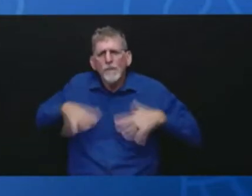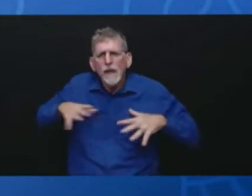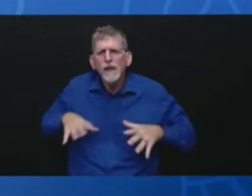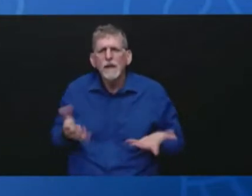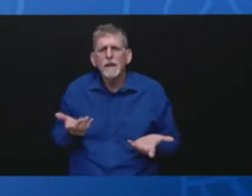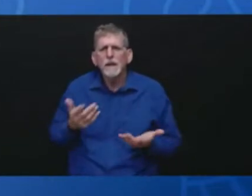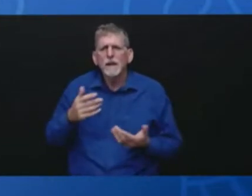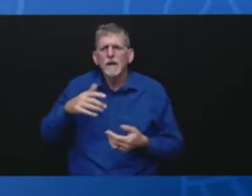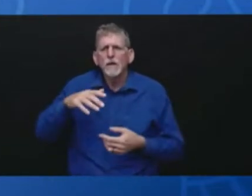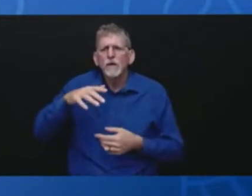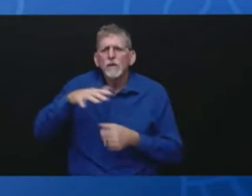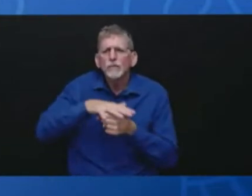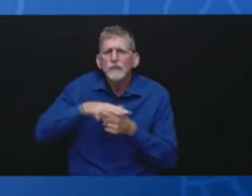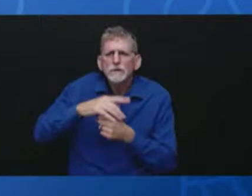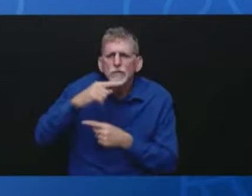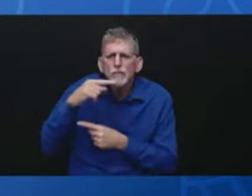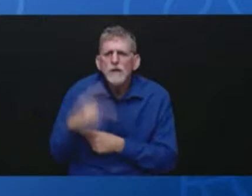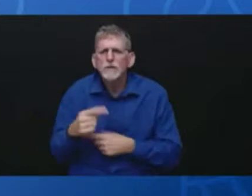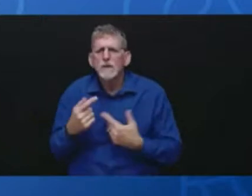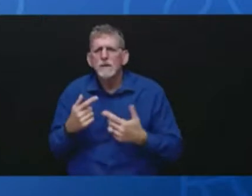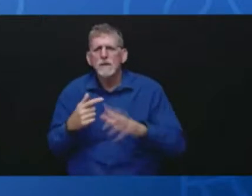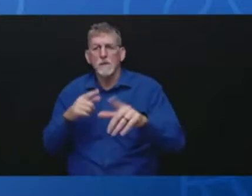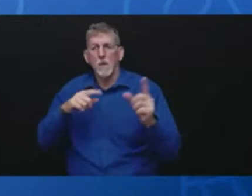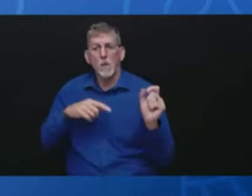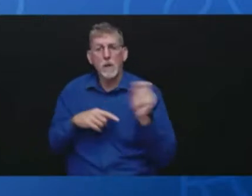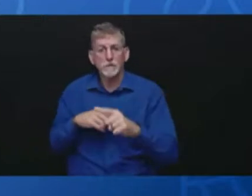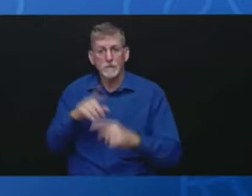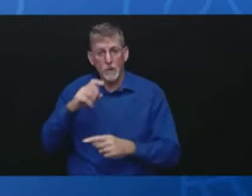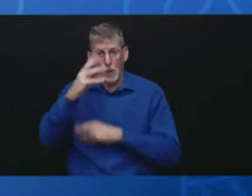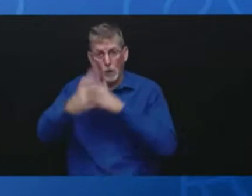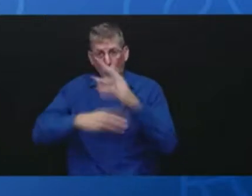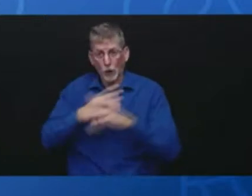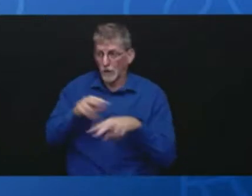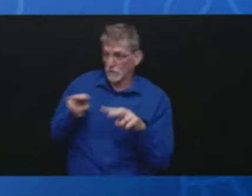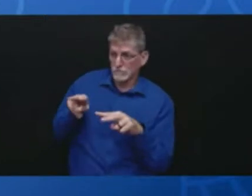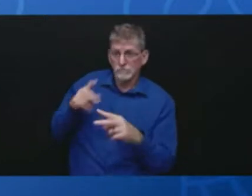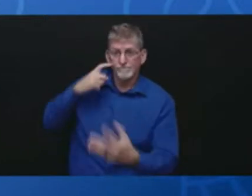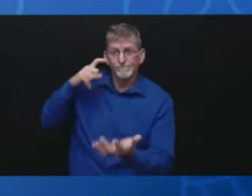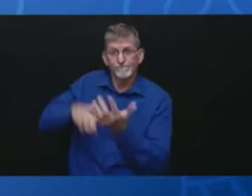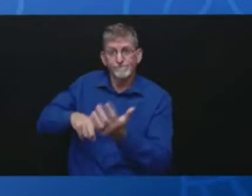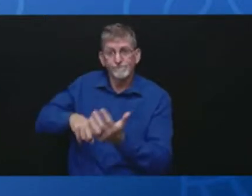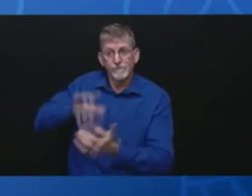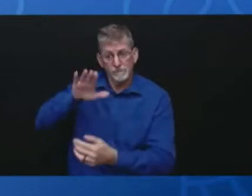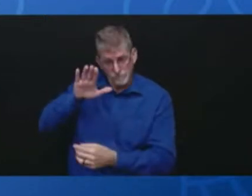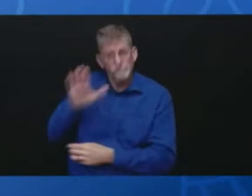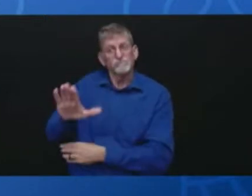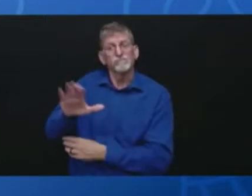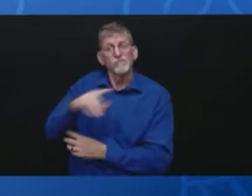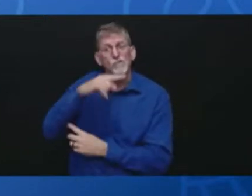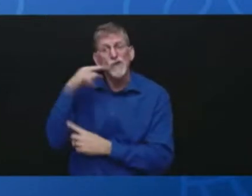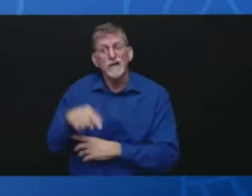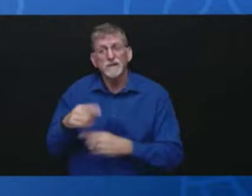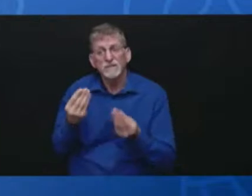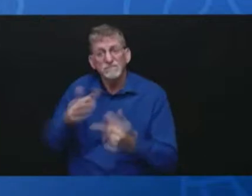those are Russian territories? Is it the administration's view that Russia has a legitimate claim to these regions?